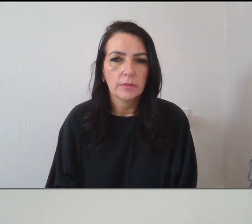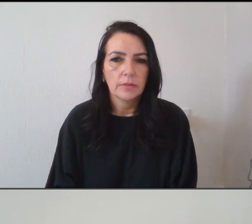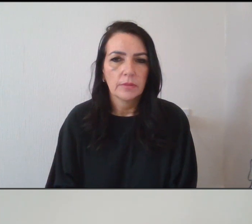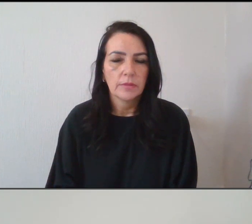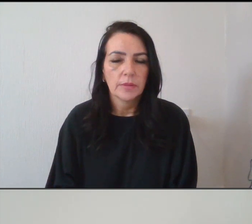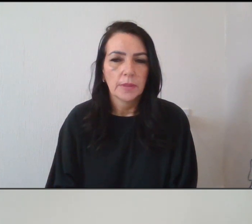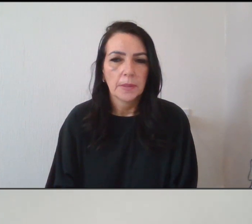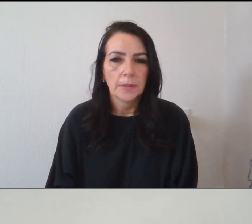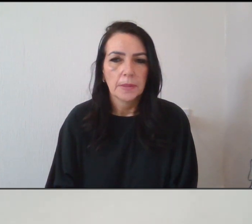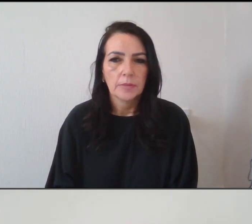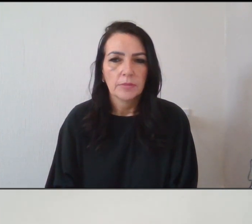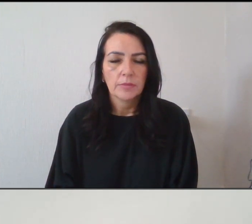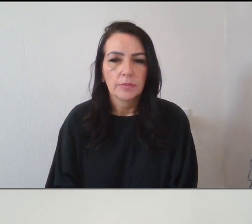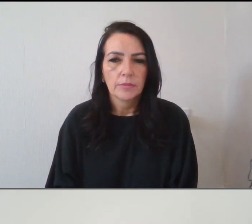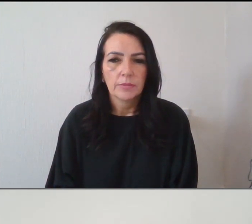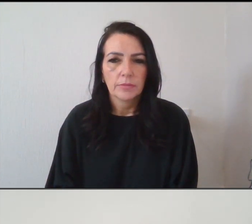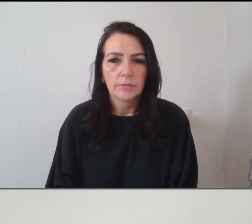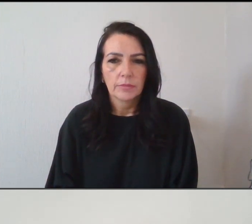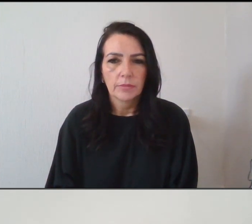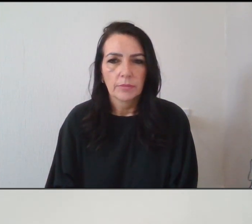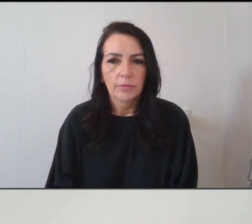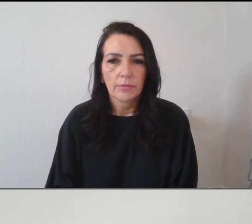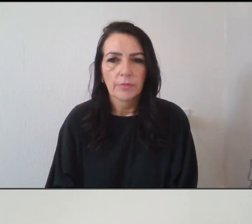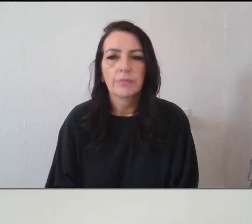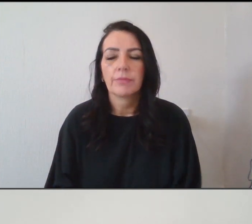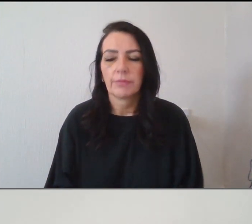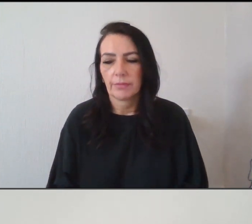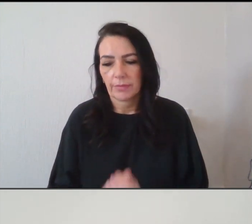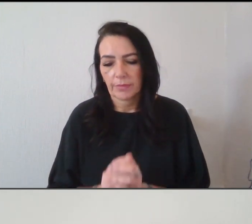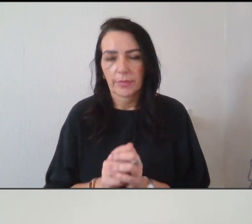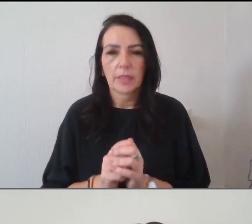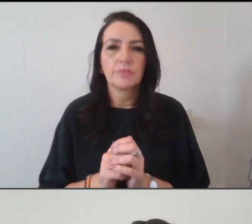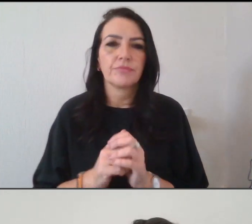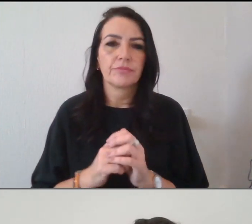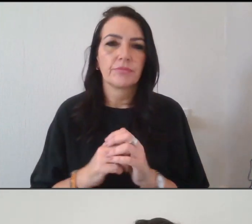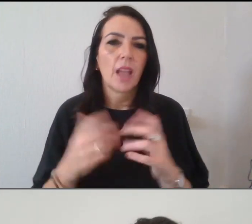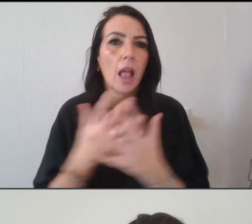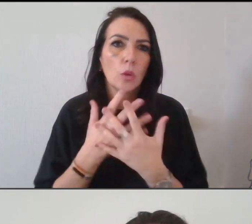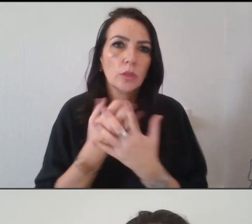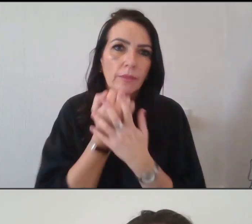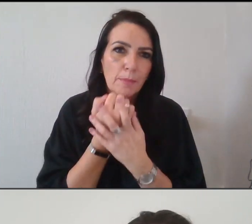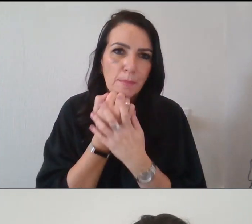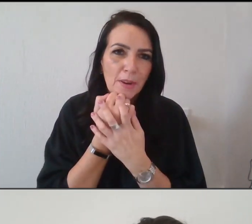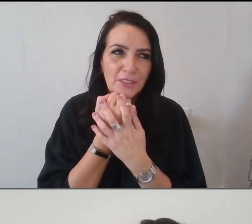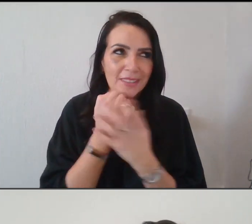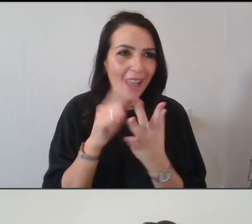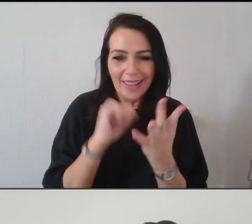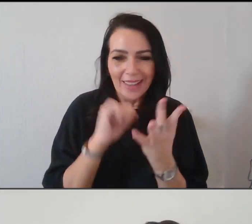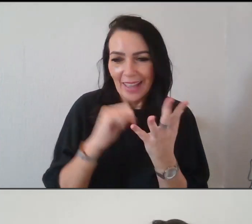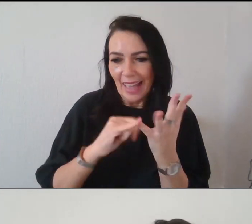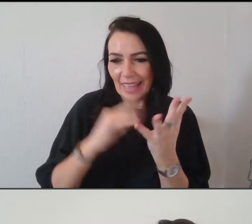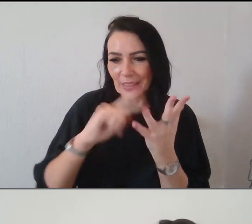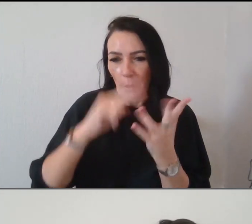today. Yeah, of course, I can jump in on that. There's a lot of numbers to remember as well. I can never quite remember them